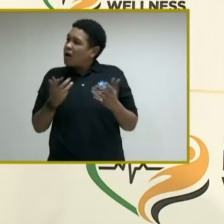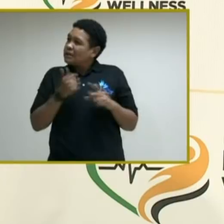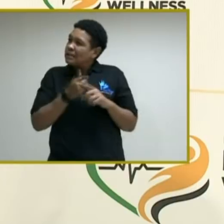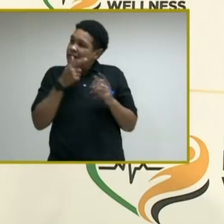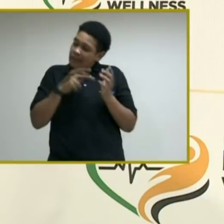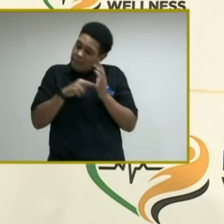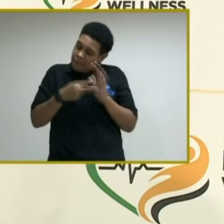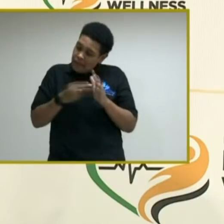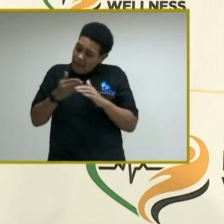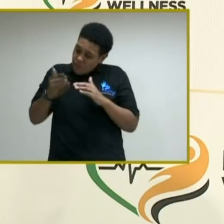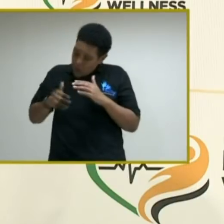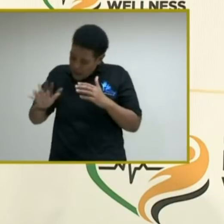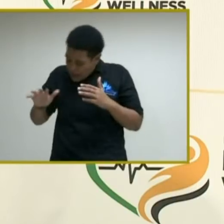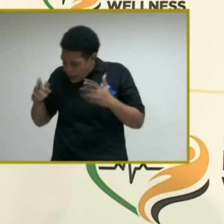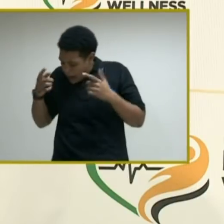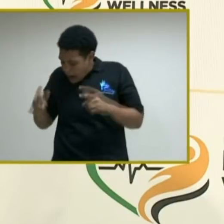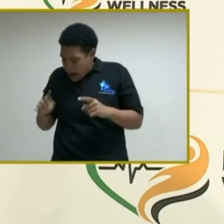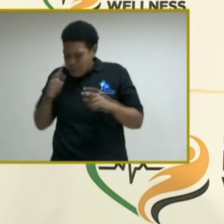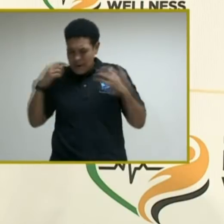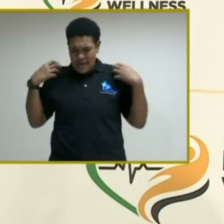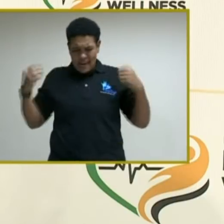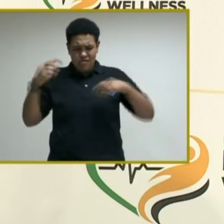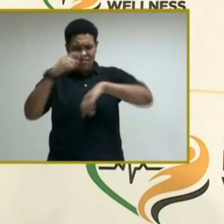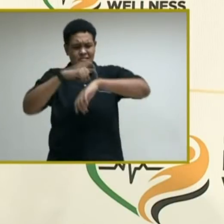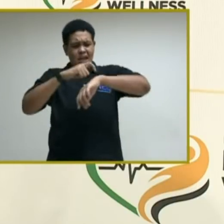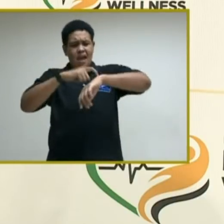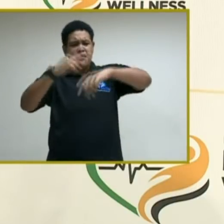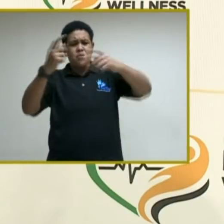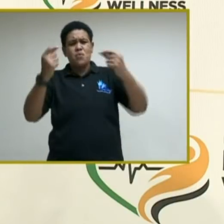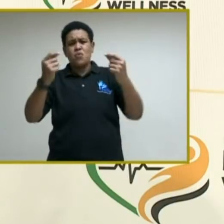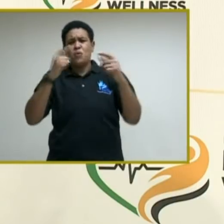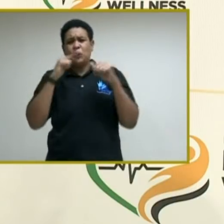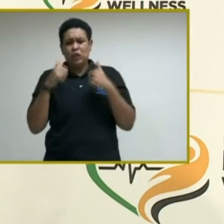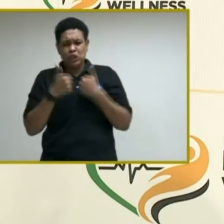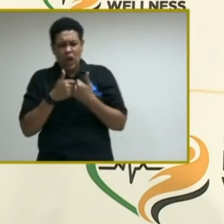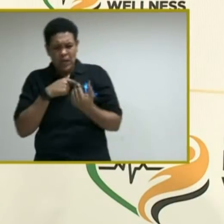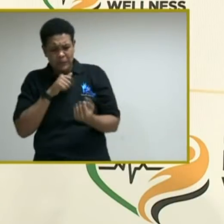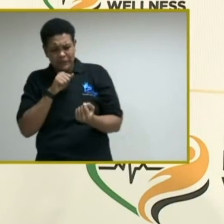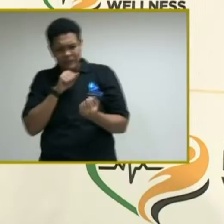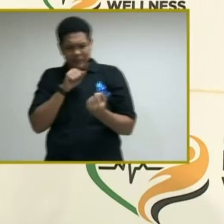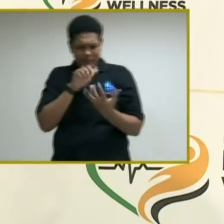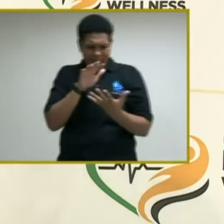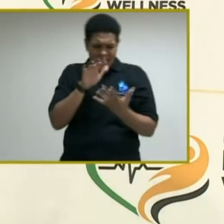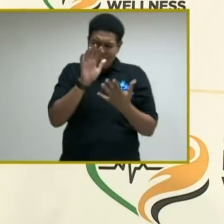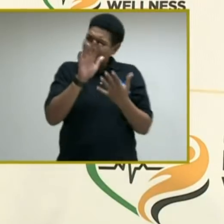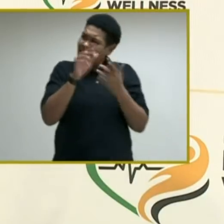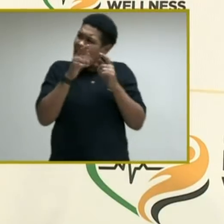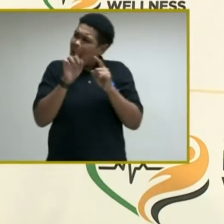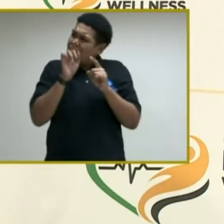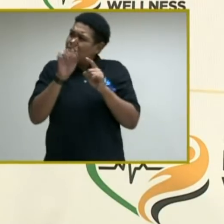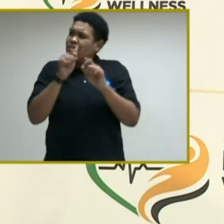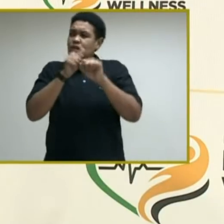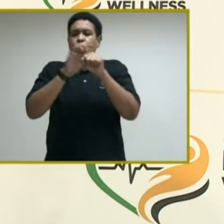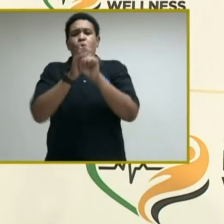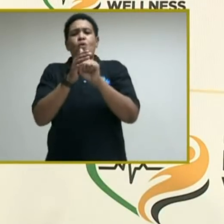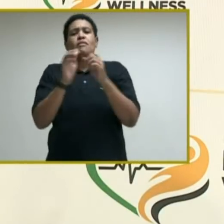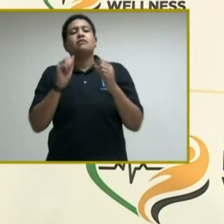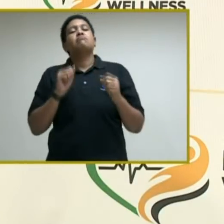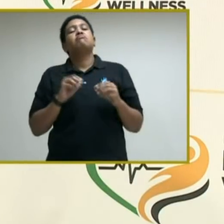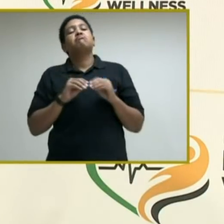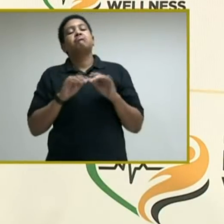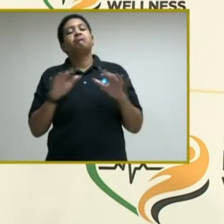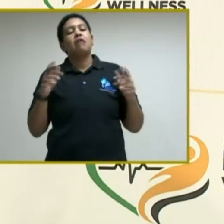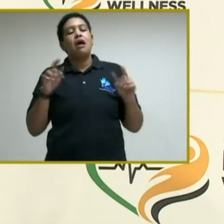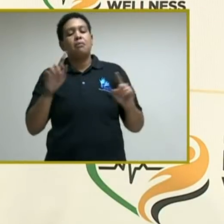meaning of the weekend and Heroes Day to the challenges that we face now, which is a pandemic that